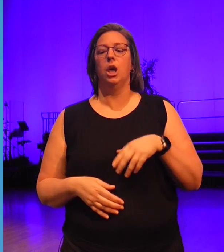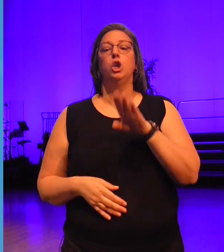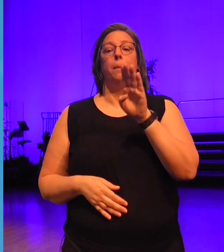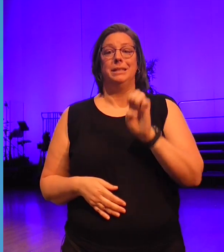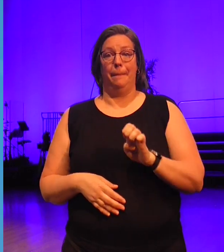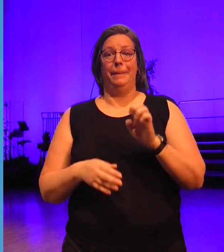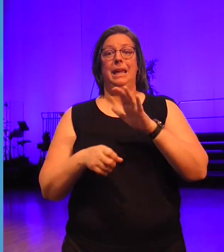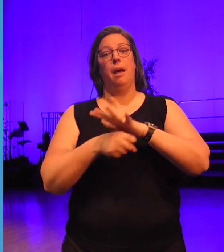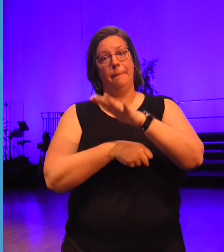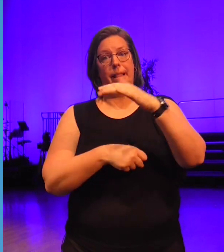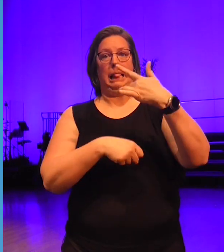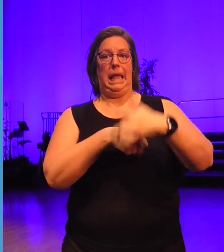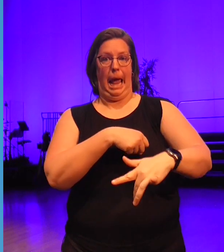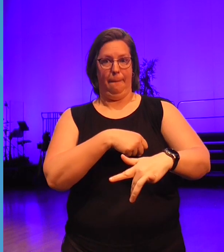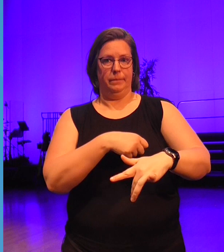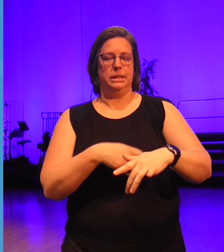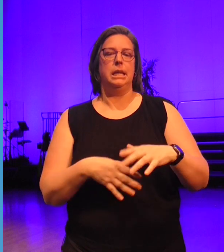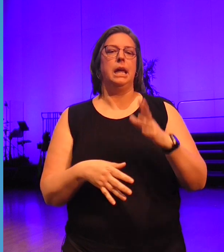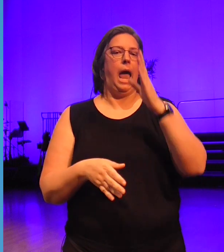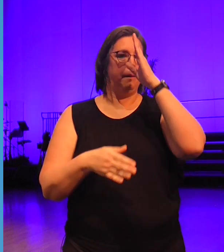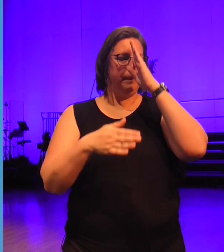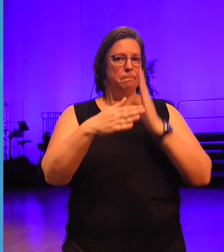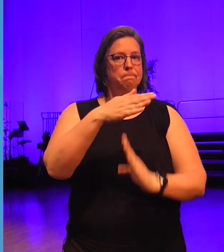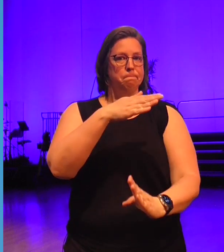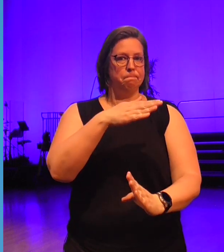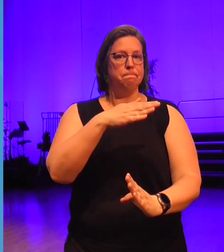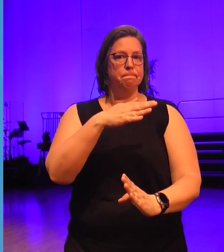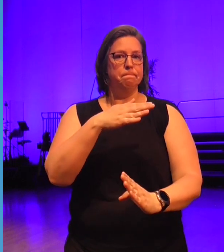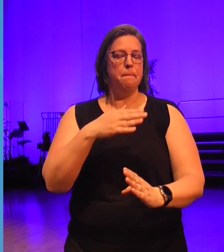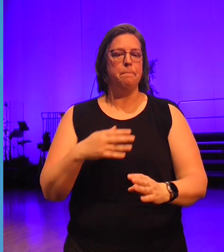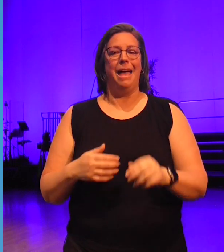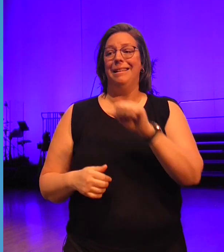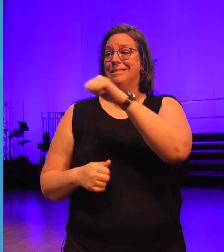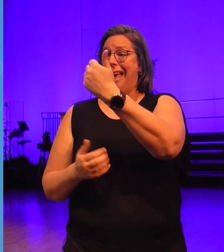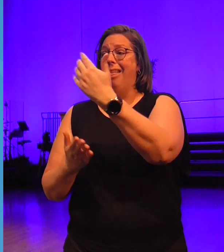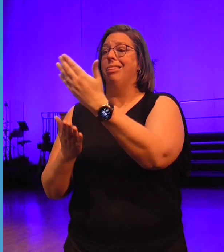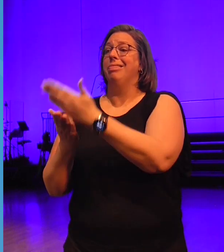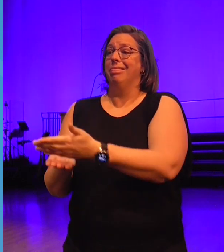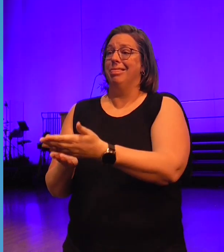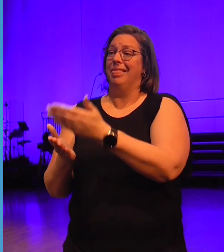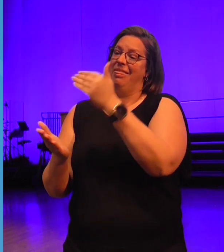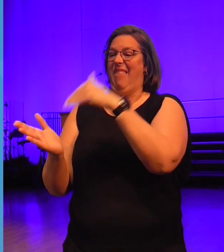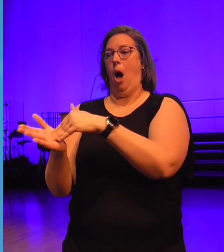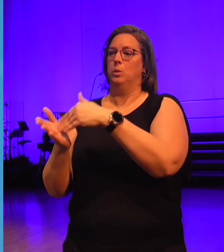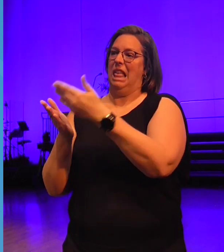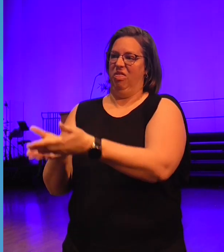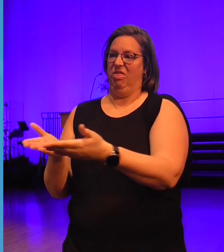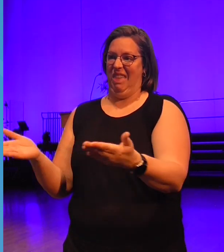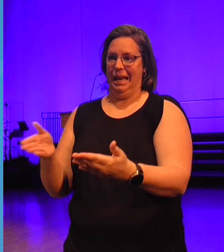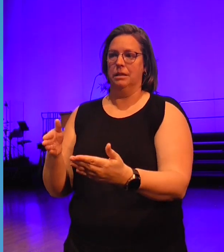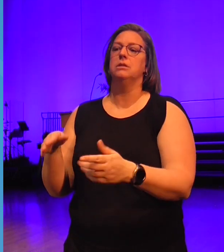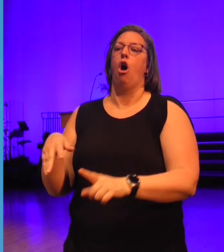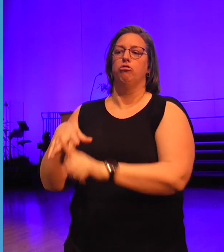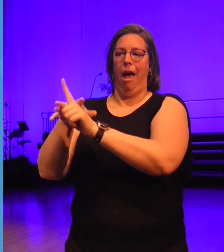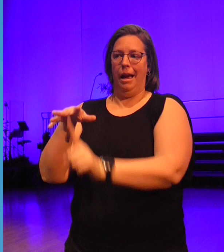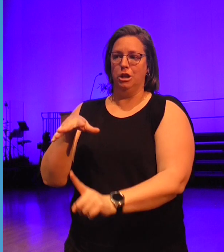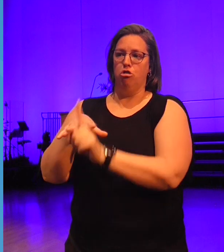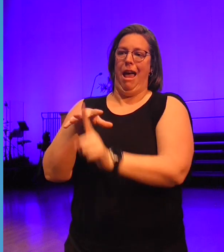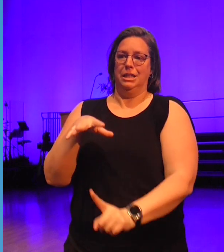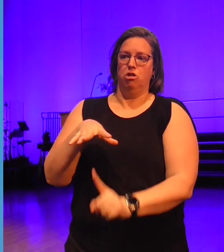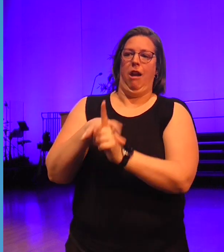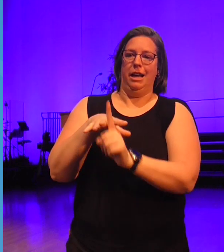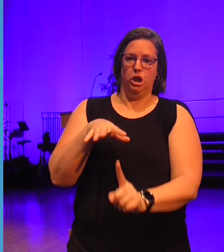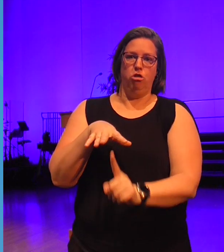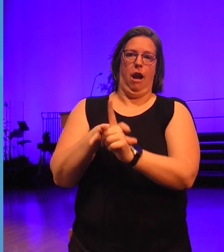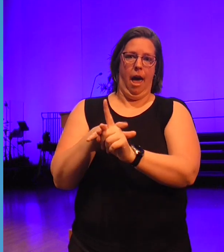be perfectly serene. The 10,000 things arise together, and their arising is their return.